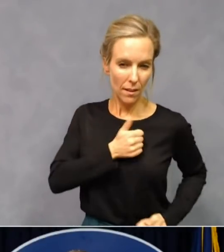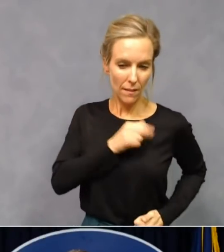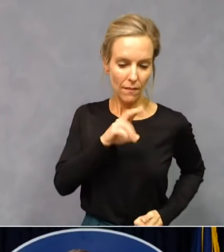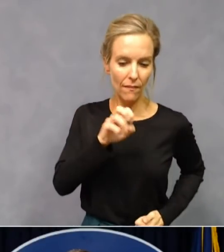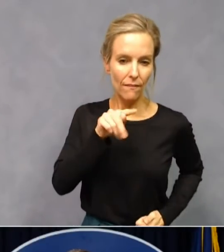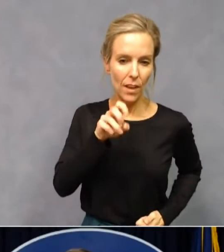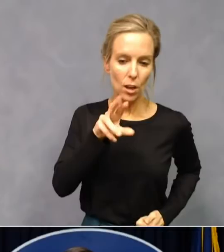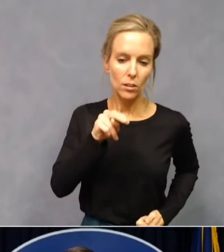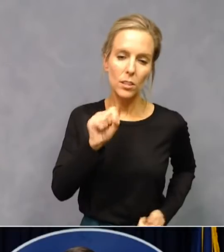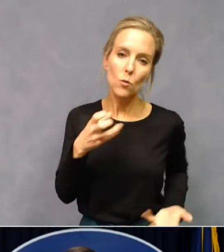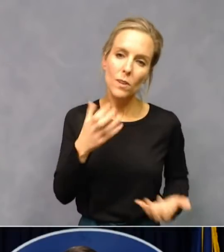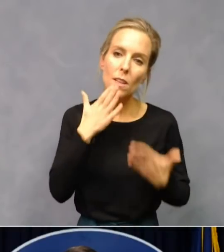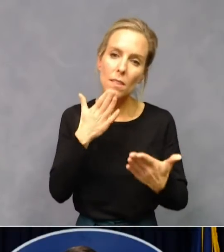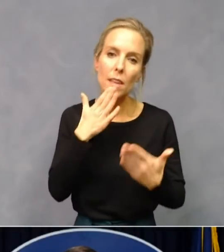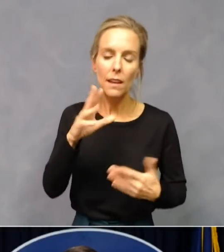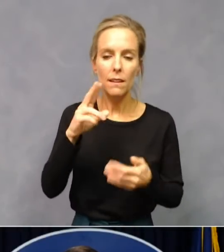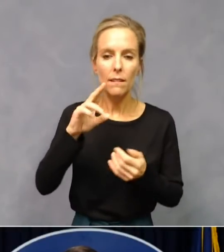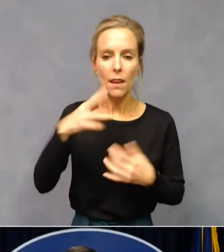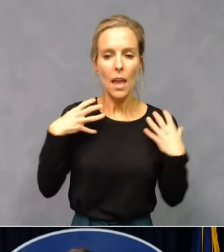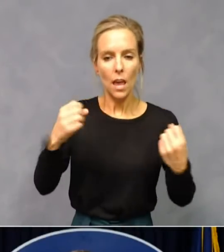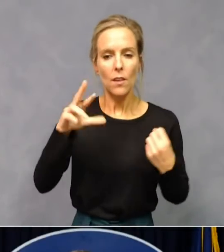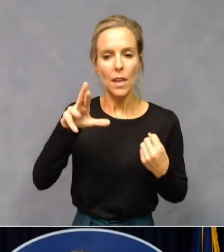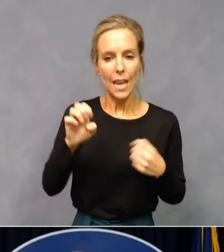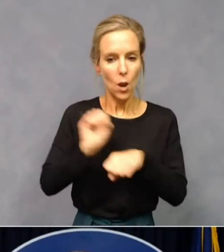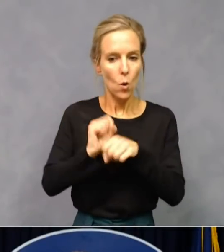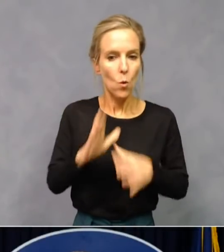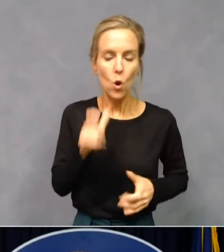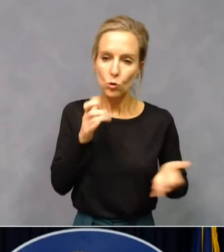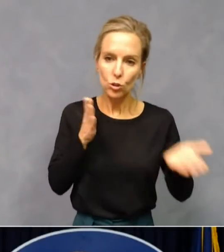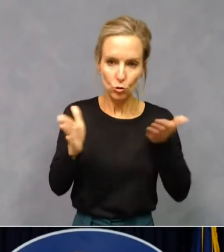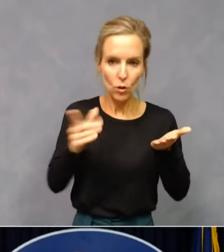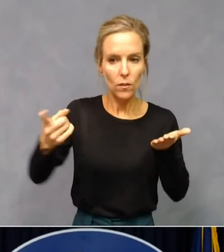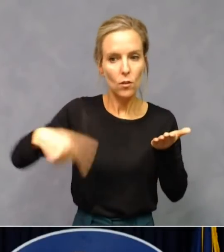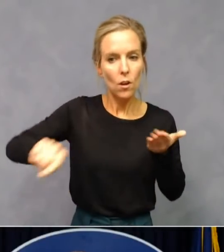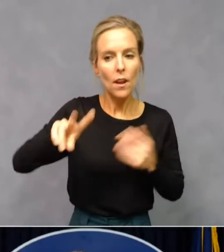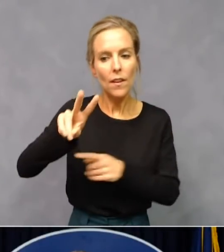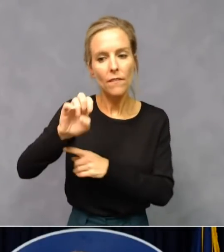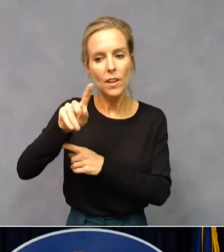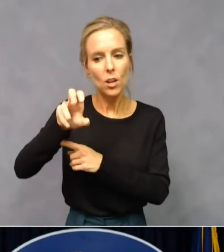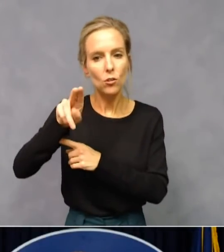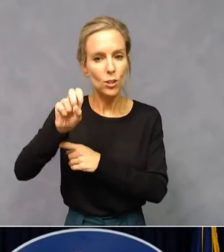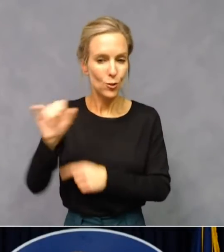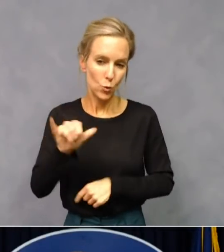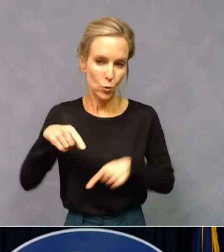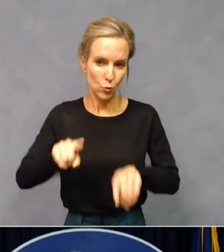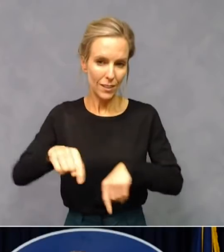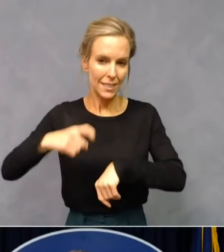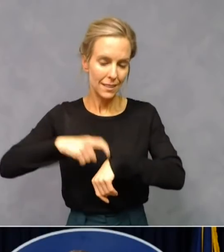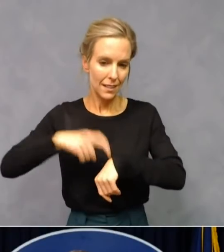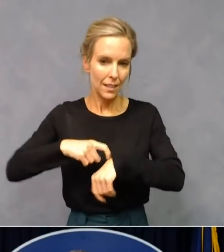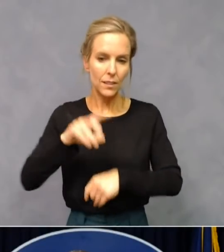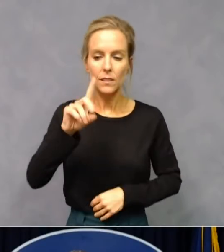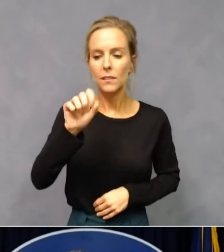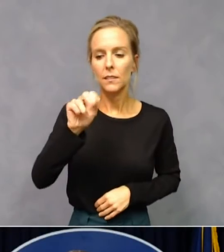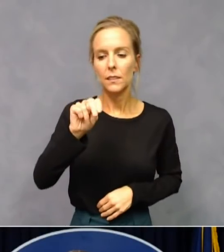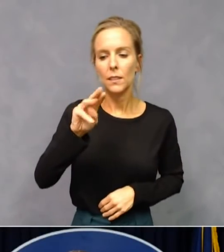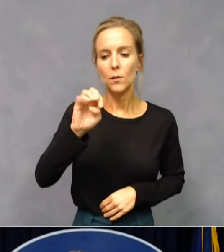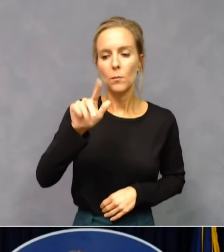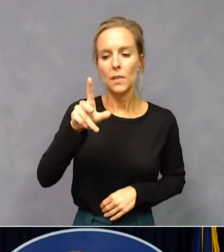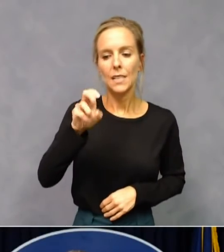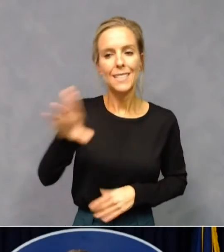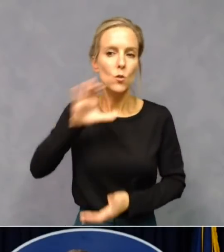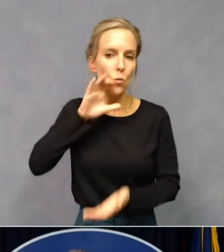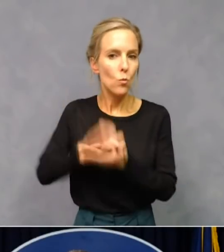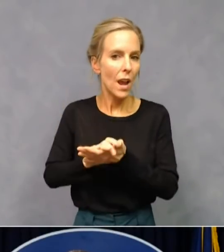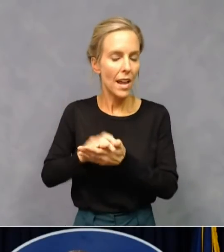our healthcare workers who are serving our veterans at this time. Dan Melcher, whose wife Dana works at Thompson